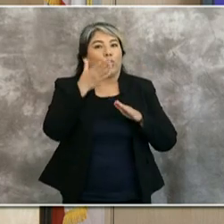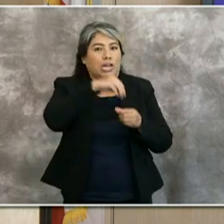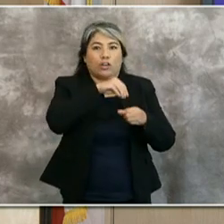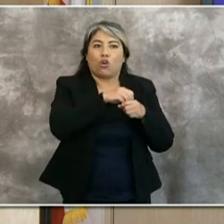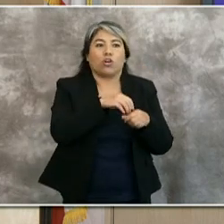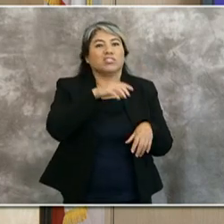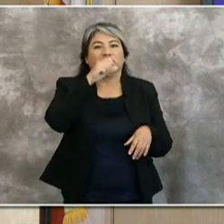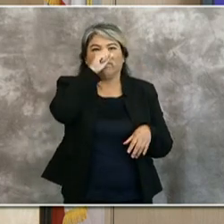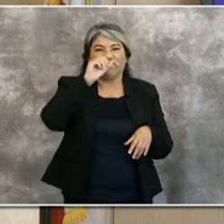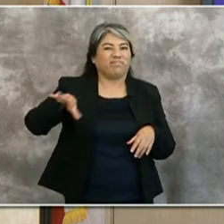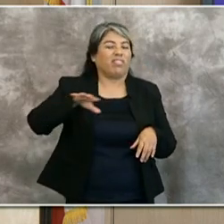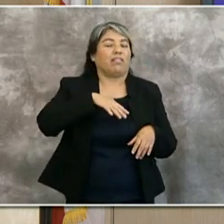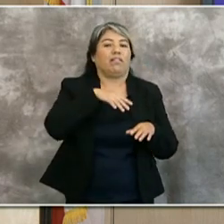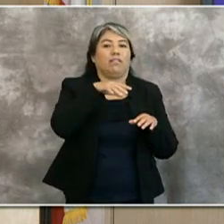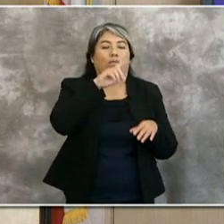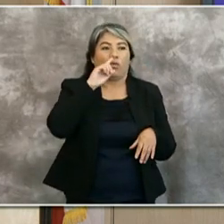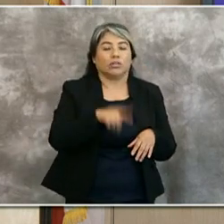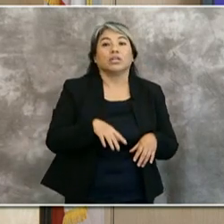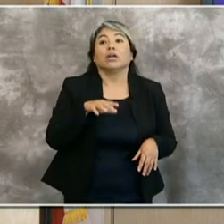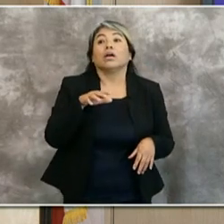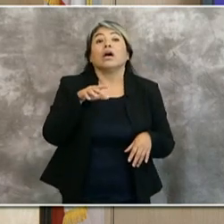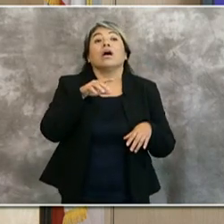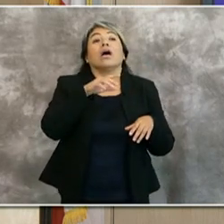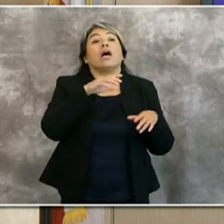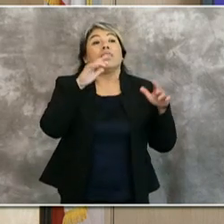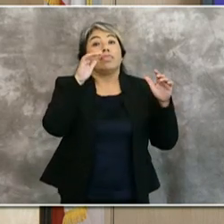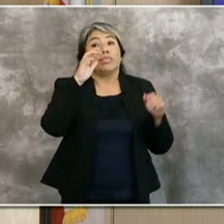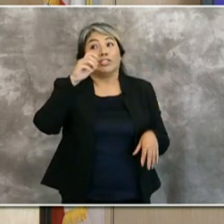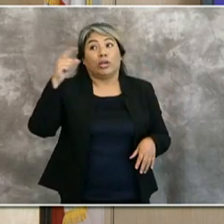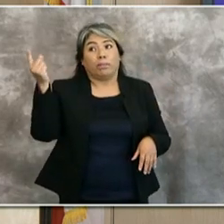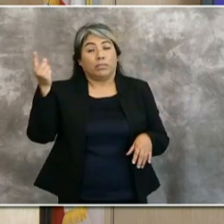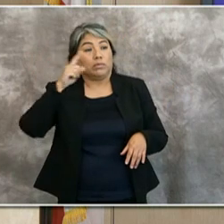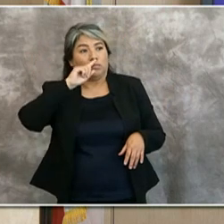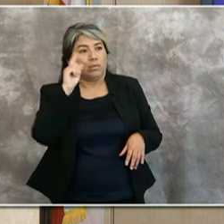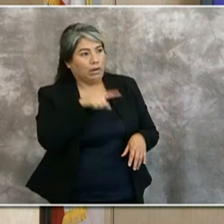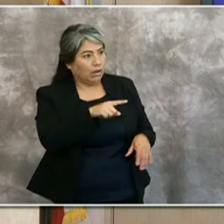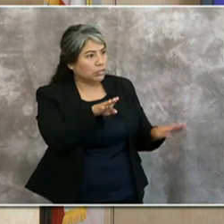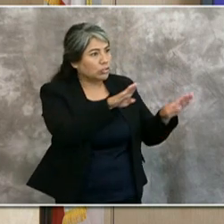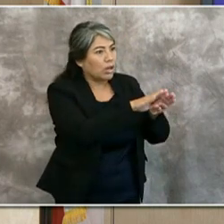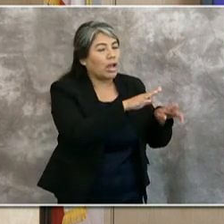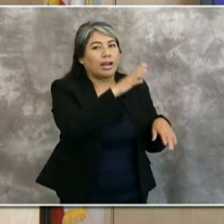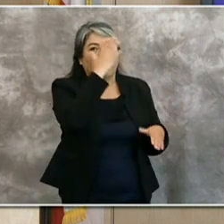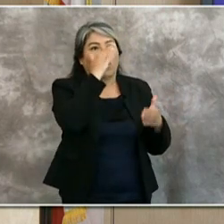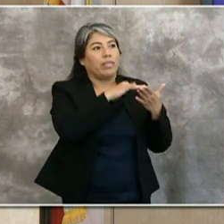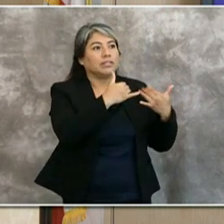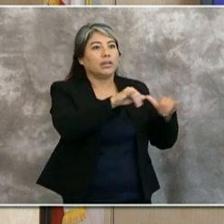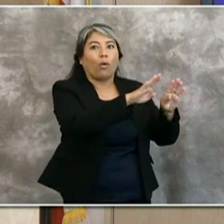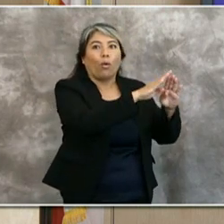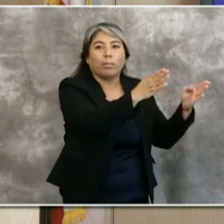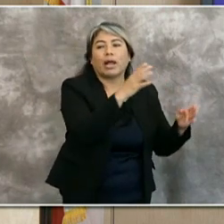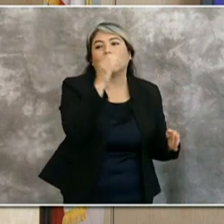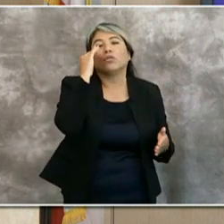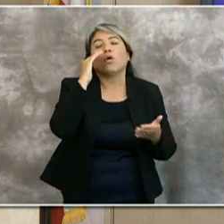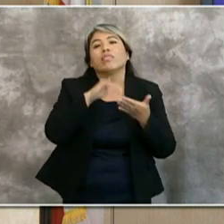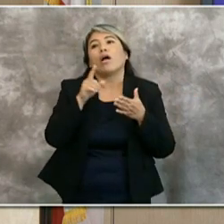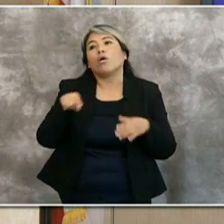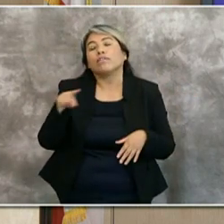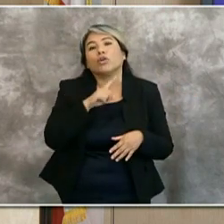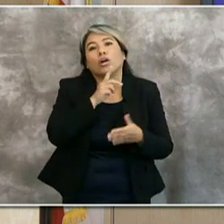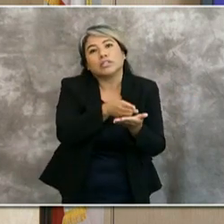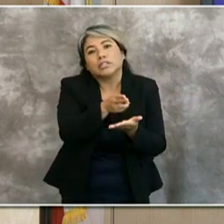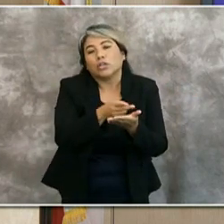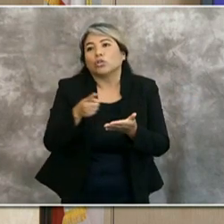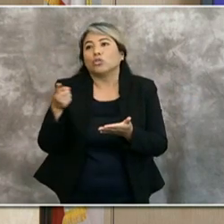The gym was ordered to shut down, yet it remained open for a time. I know all of you are sincere when you say you want